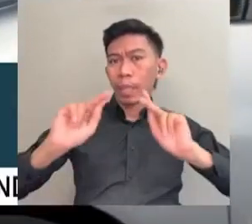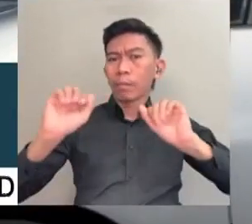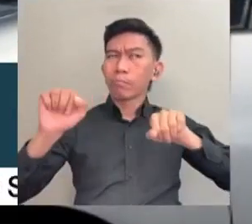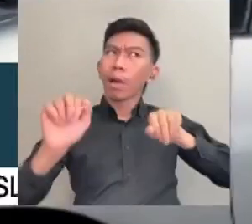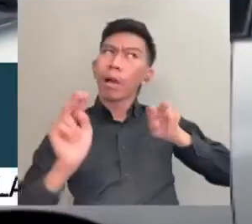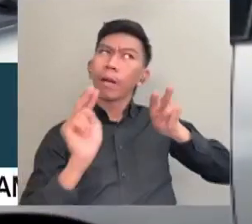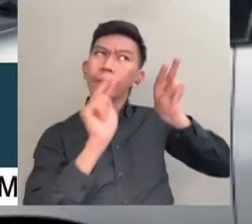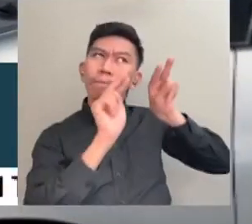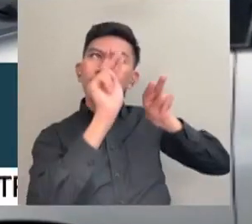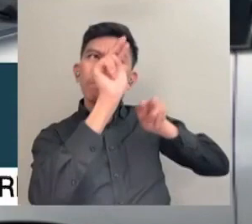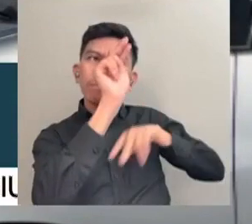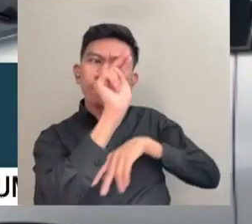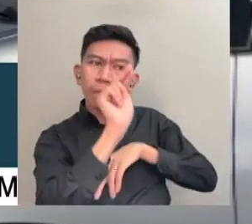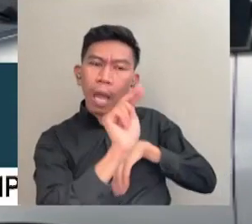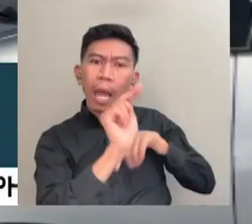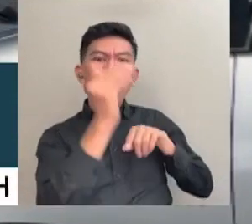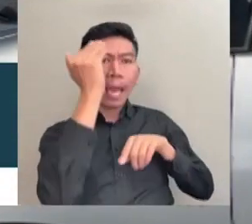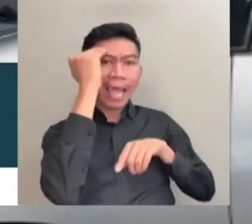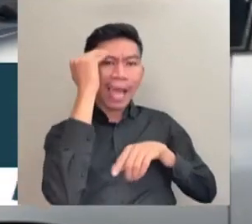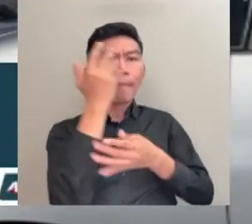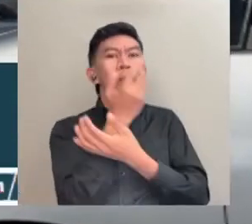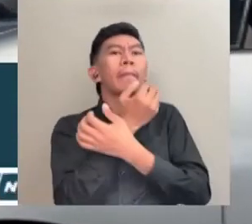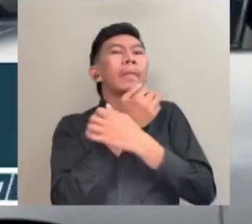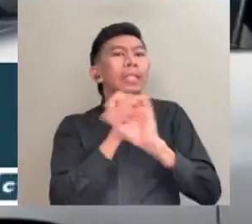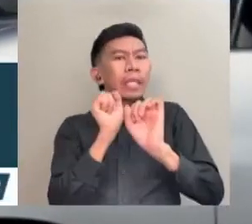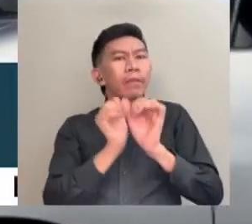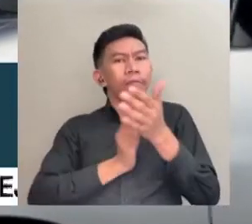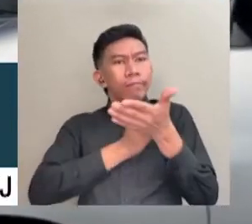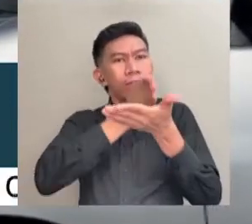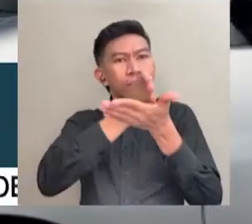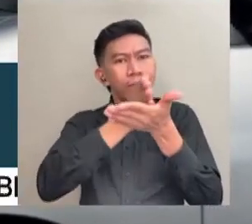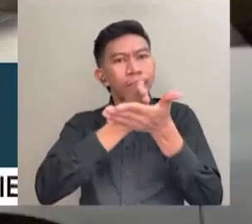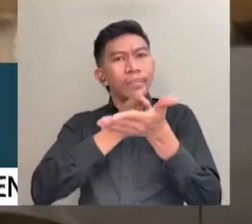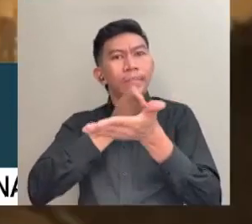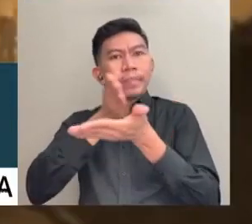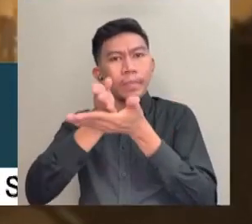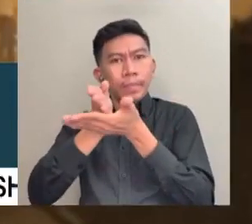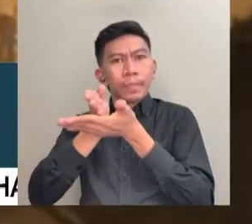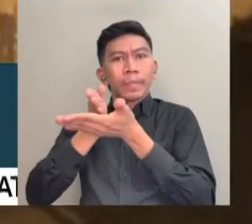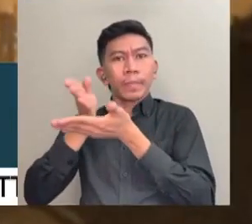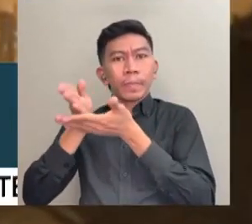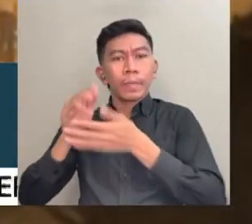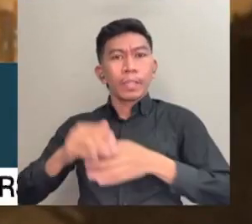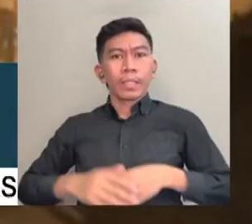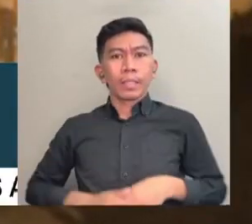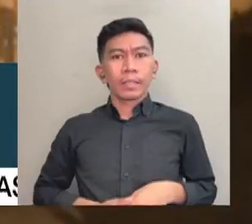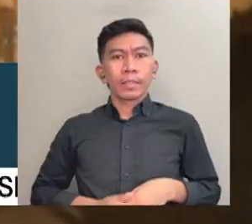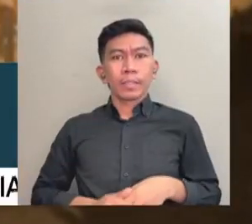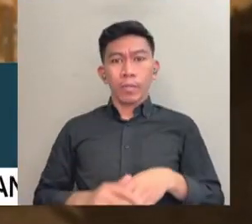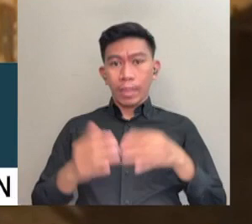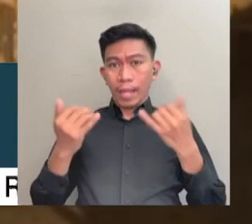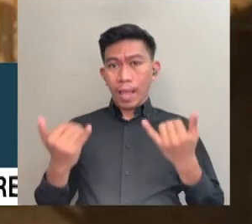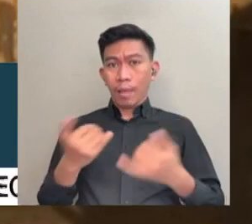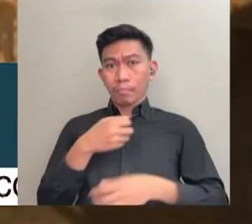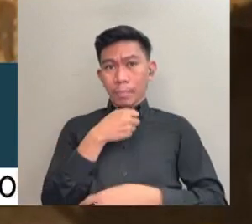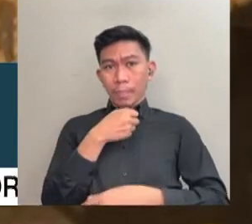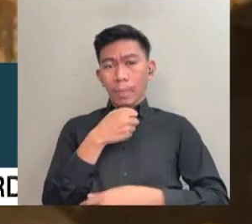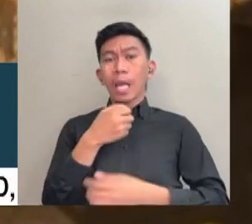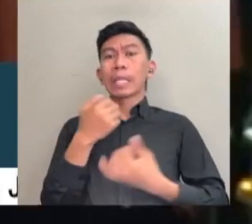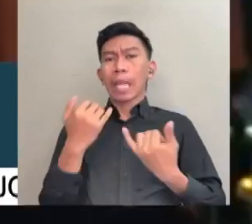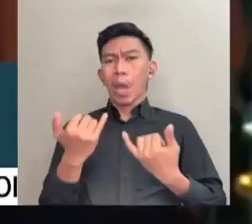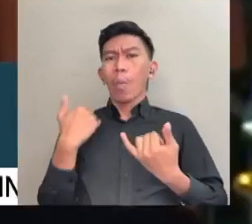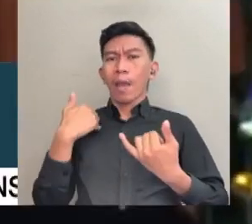go. But just this morning, we are now at the foot of the volcano on the Buang side,